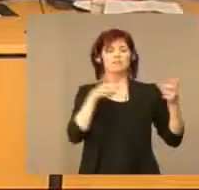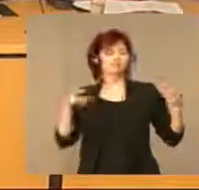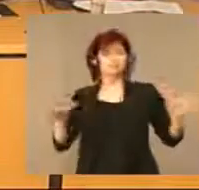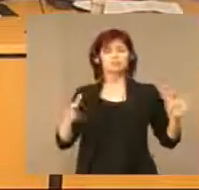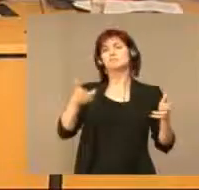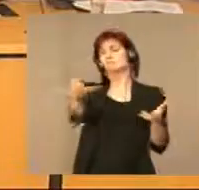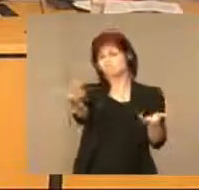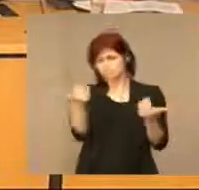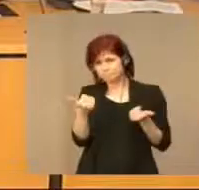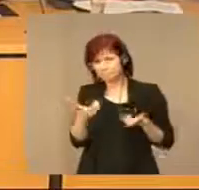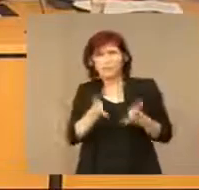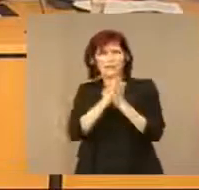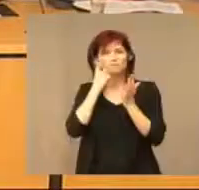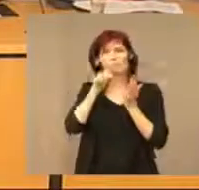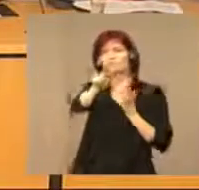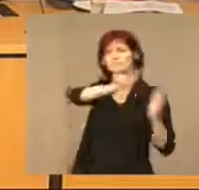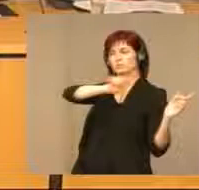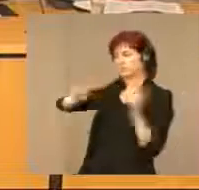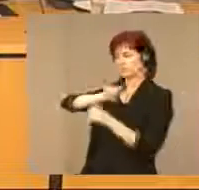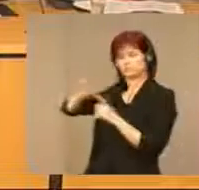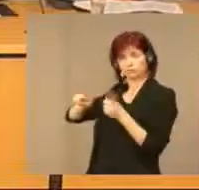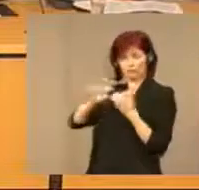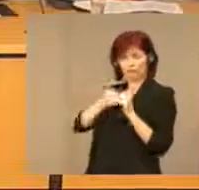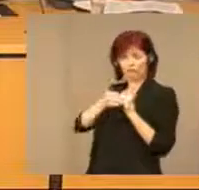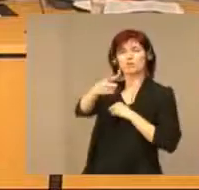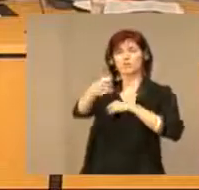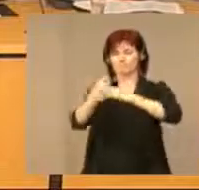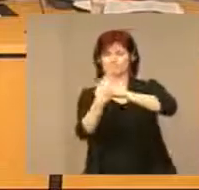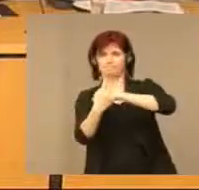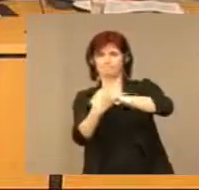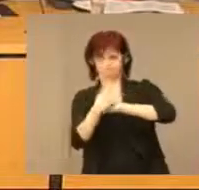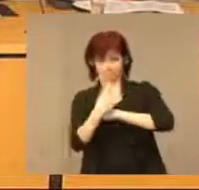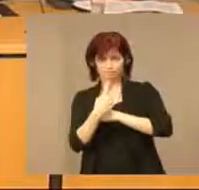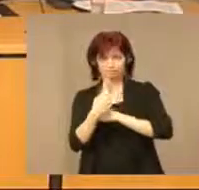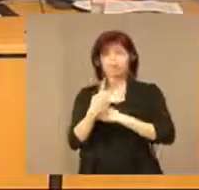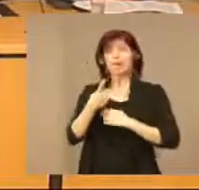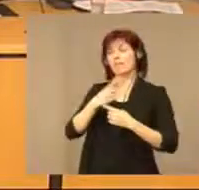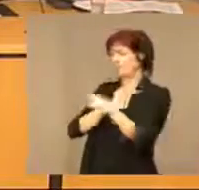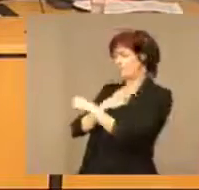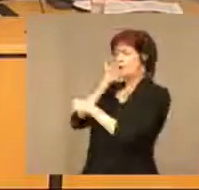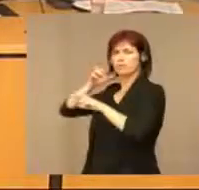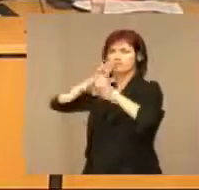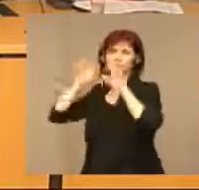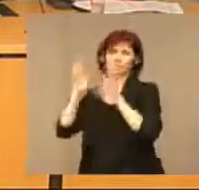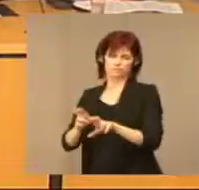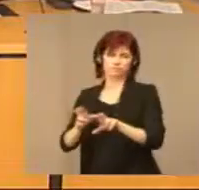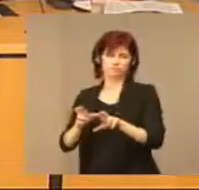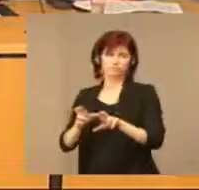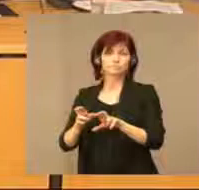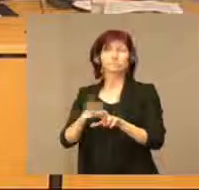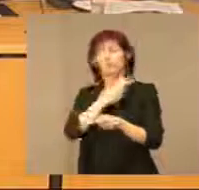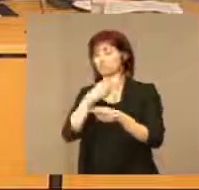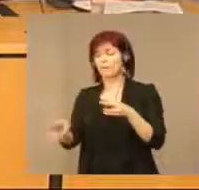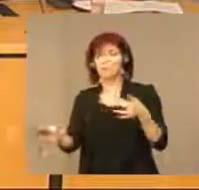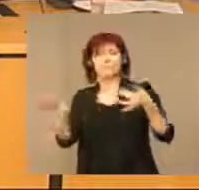in a Q&A by sending us questions about legislation that you would like the panel to respond to. There will be a break